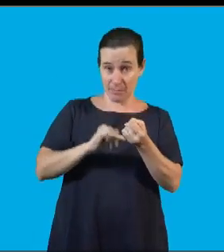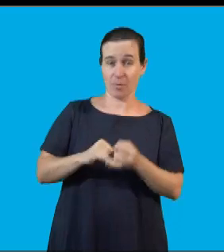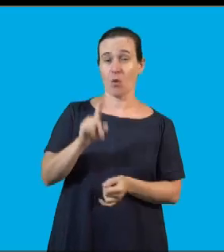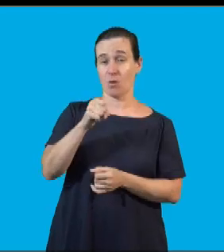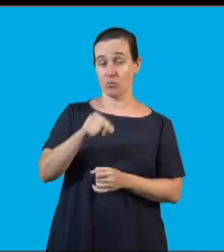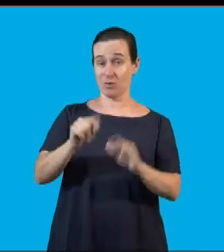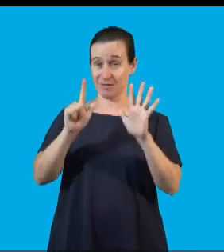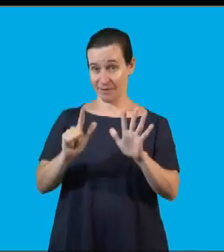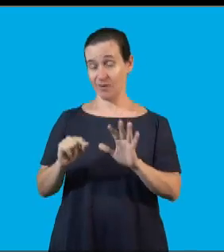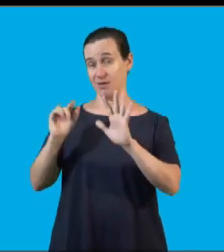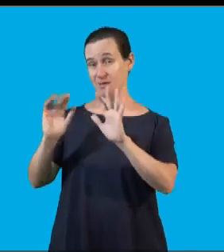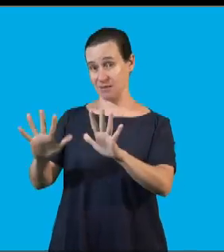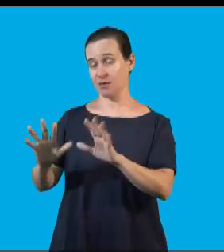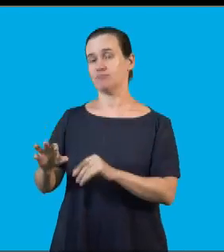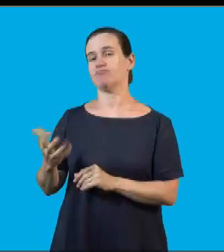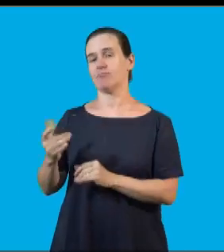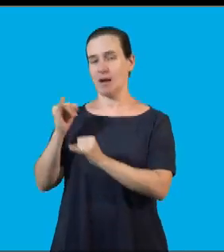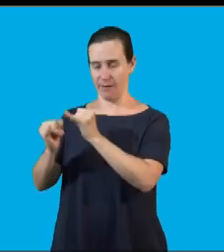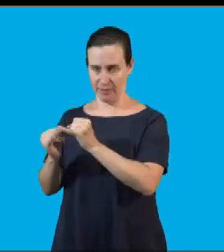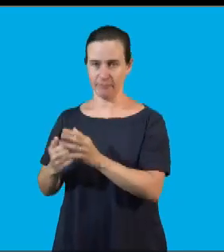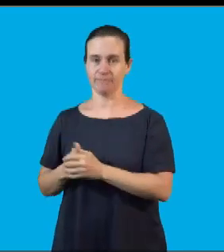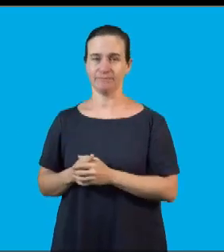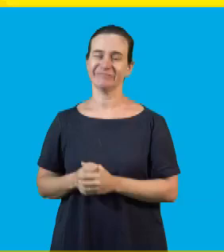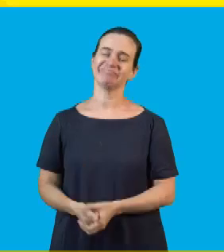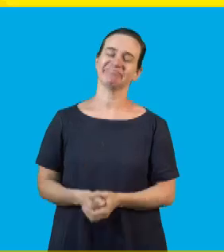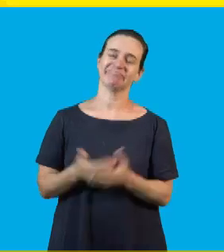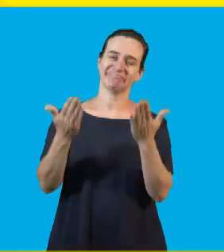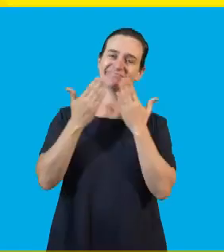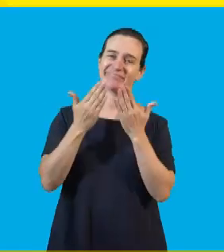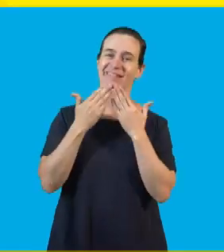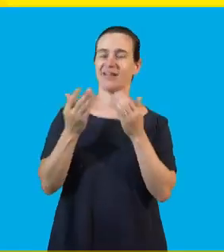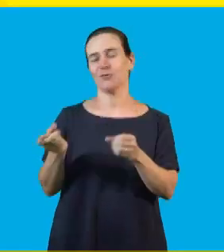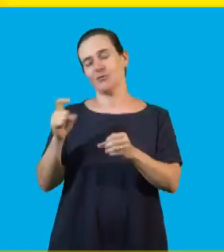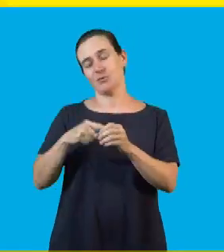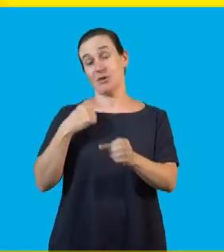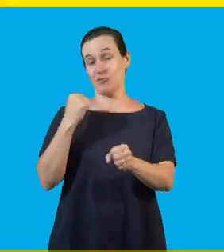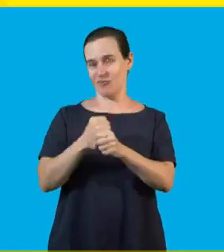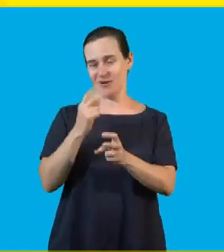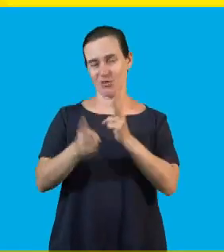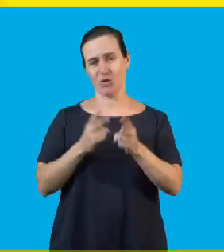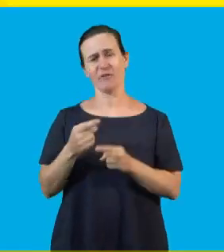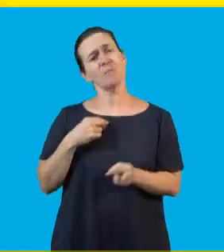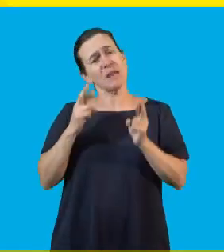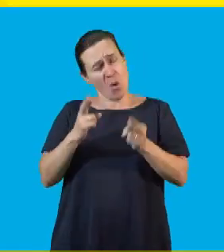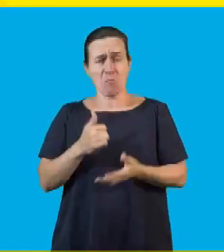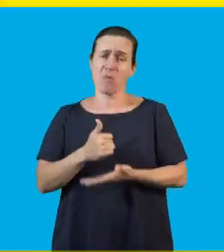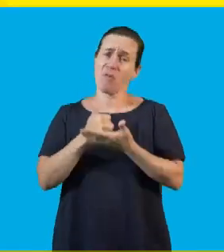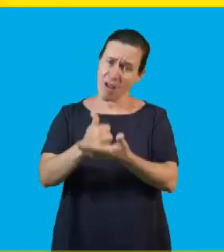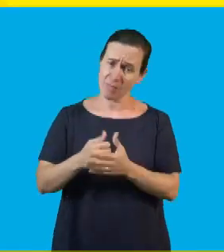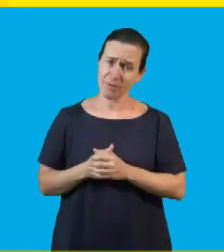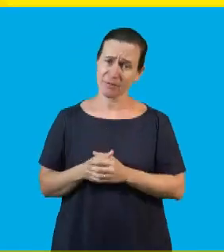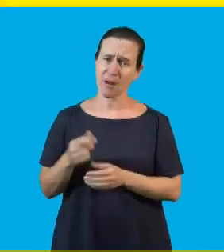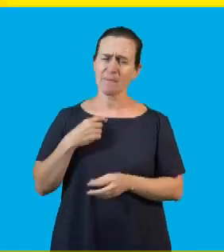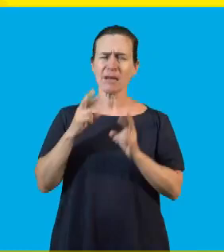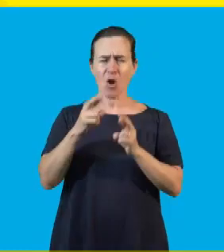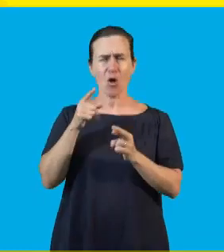paper, 1.7, 10 and 1.11. Thank you so much for joining me, Grade 12s. I hope that this helped you,